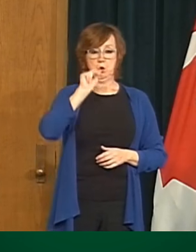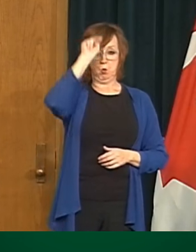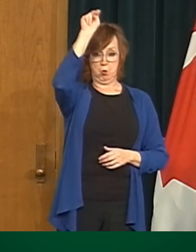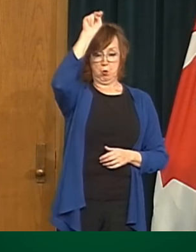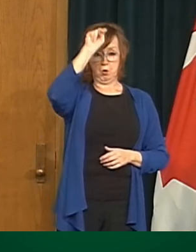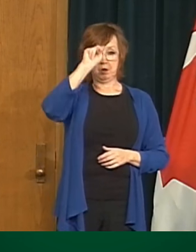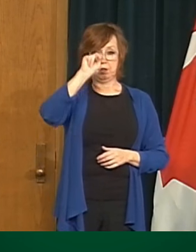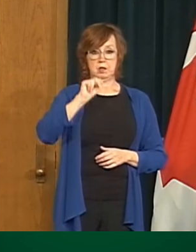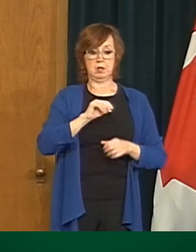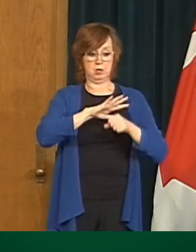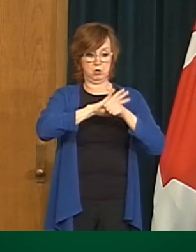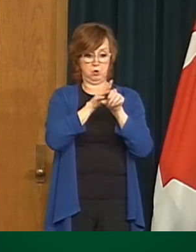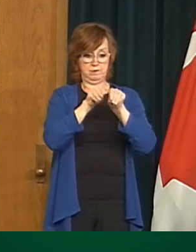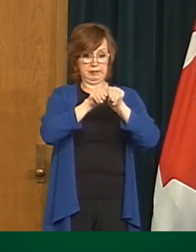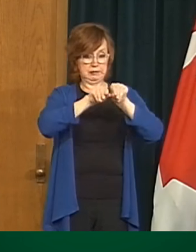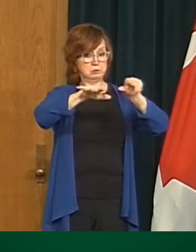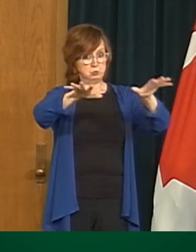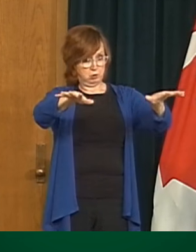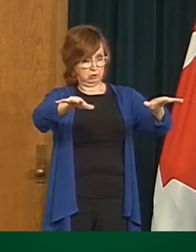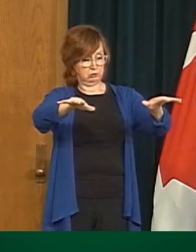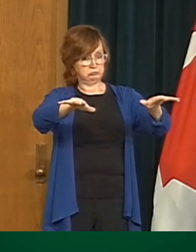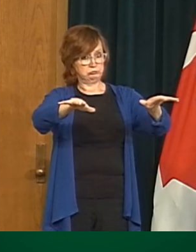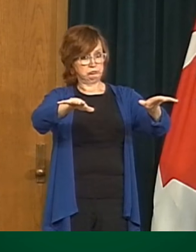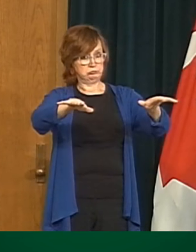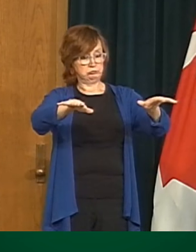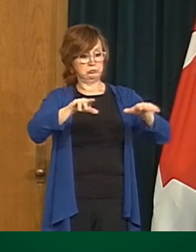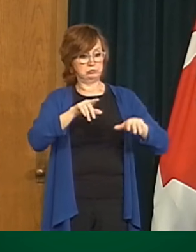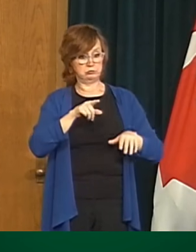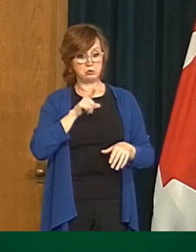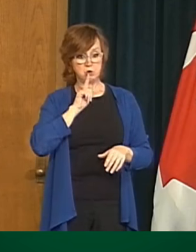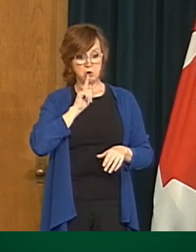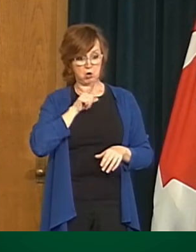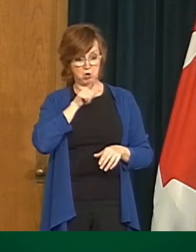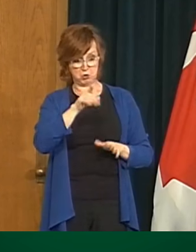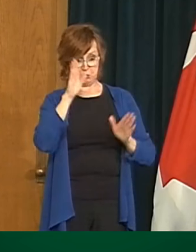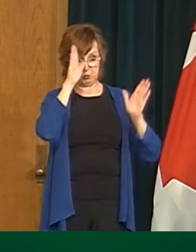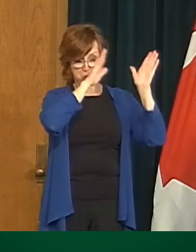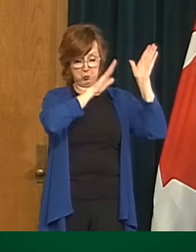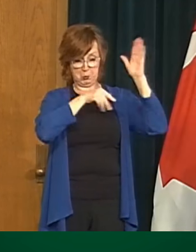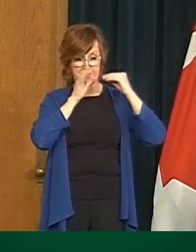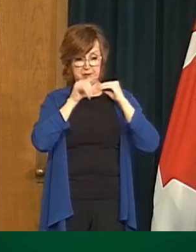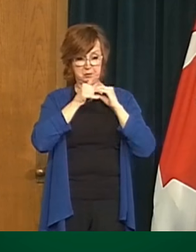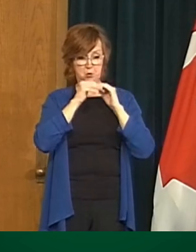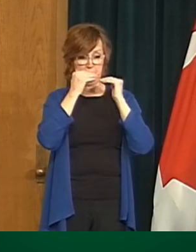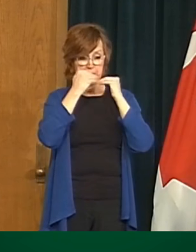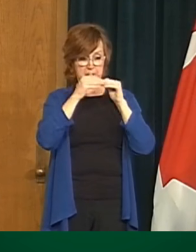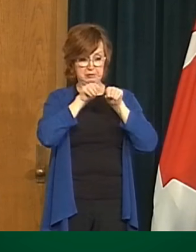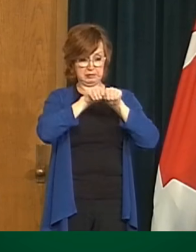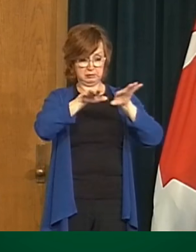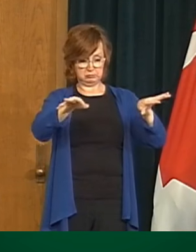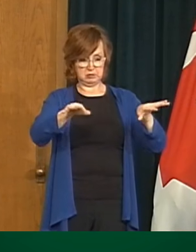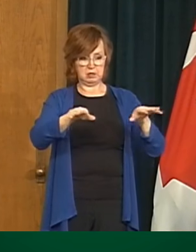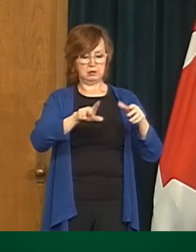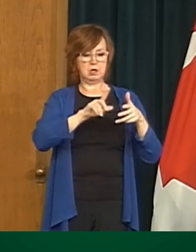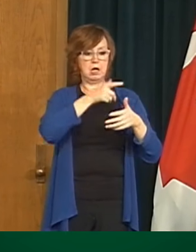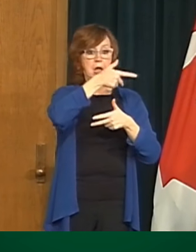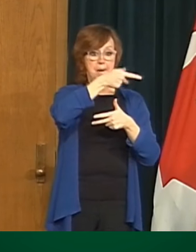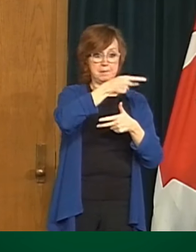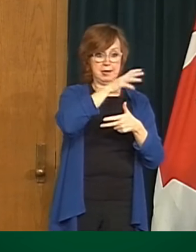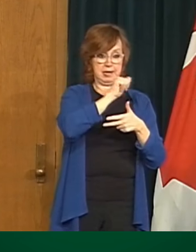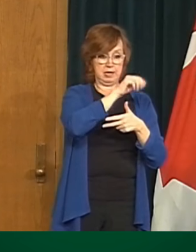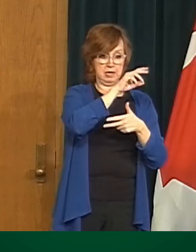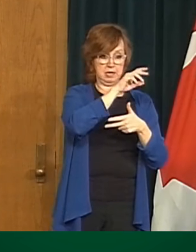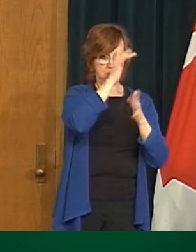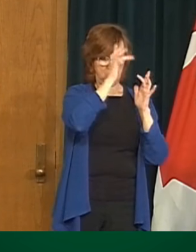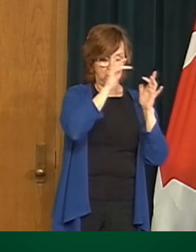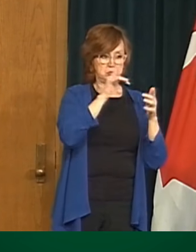that it can be contained to a certain area? We know that the PA hospital case was related to Loche. We don't know about Meadow